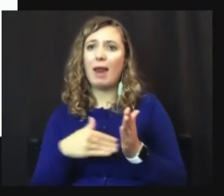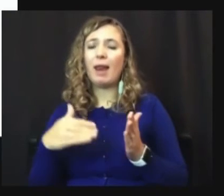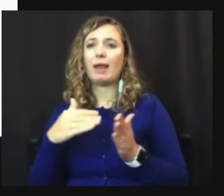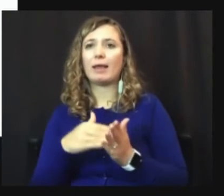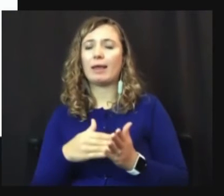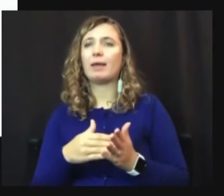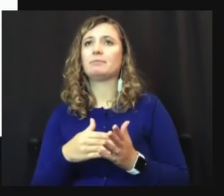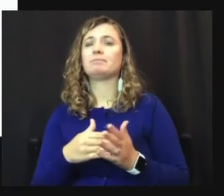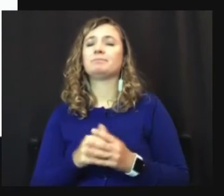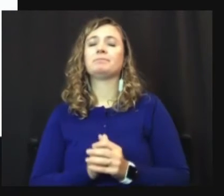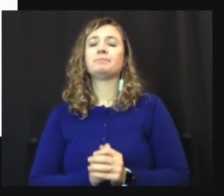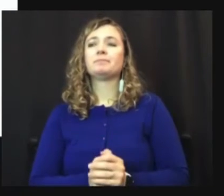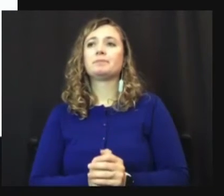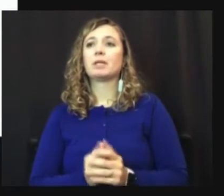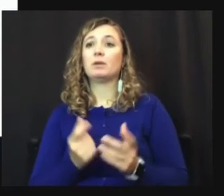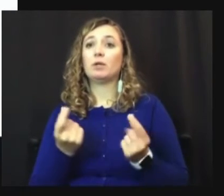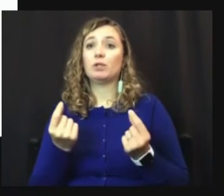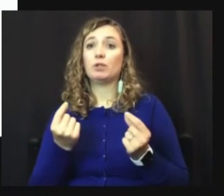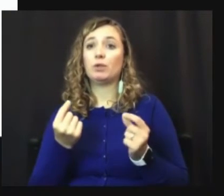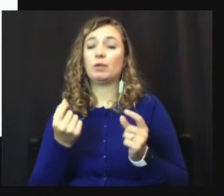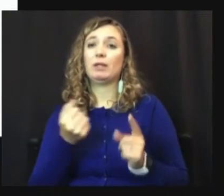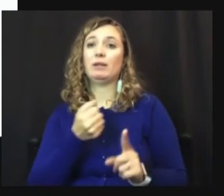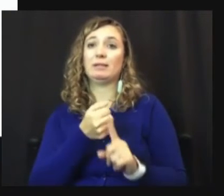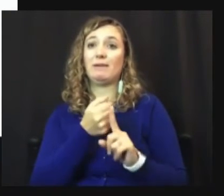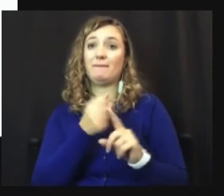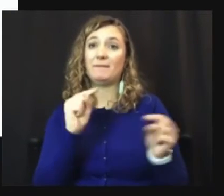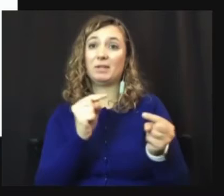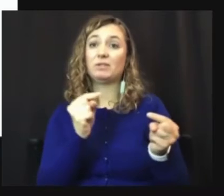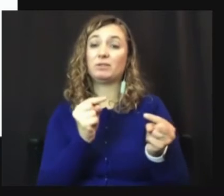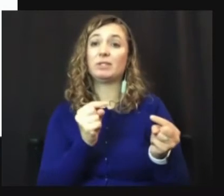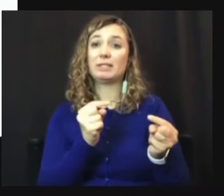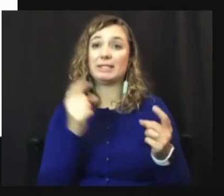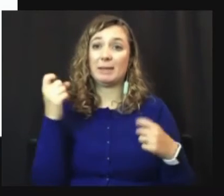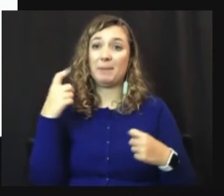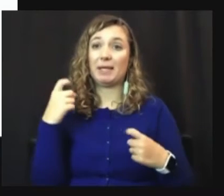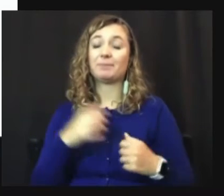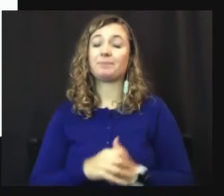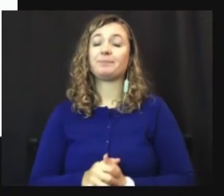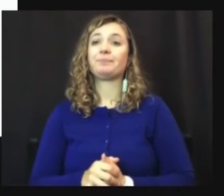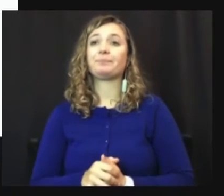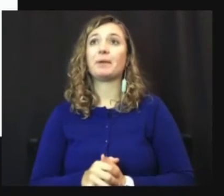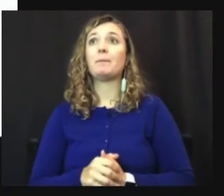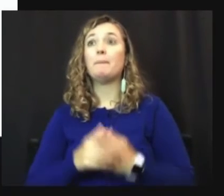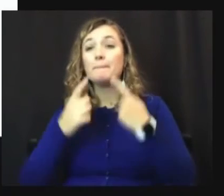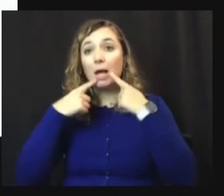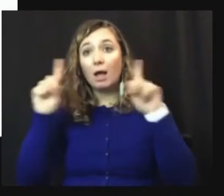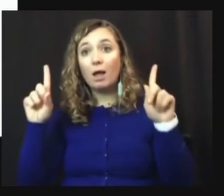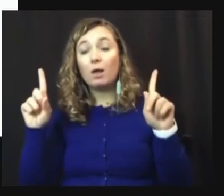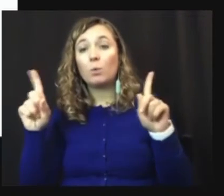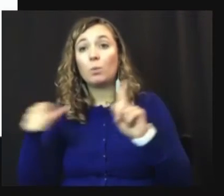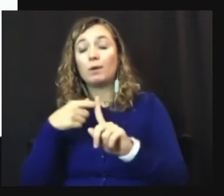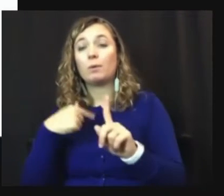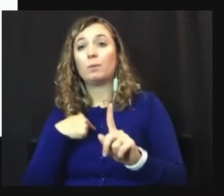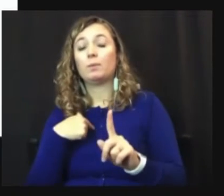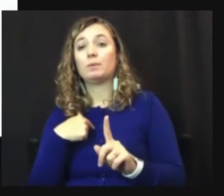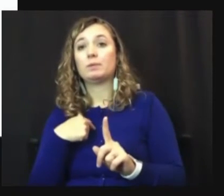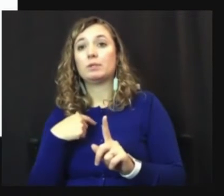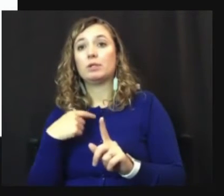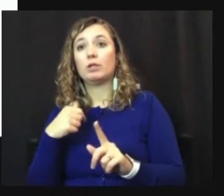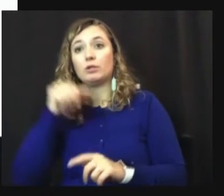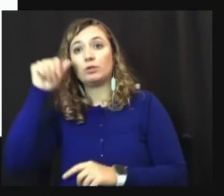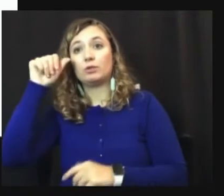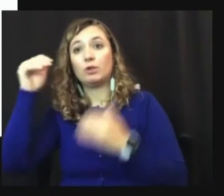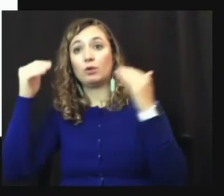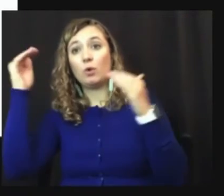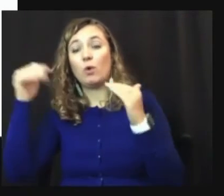stems. And then finally, when I was an adult, I received my autism diagnosis.